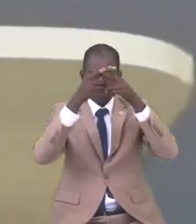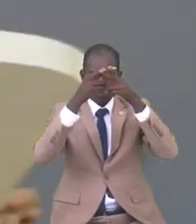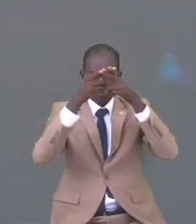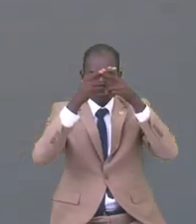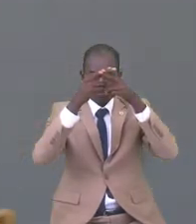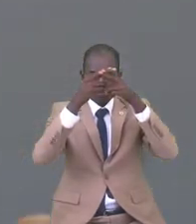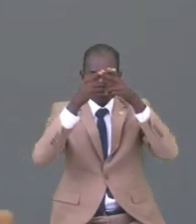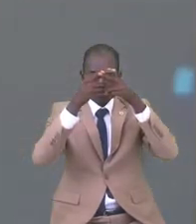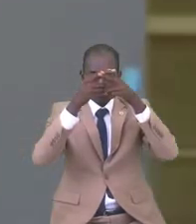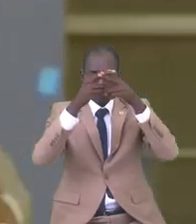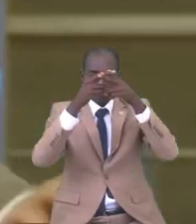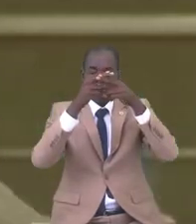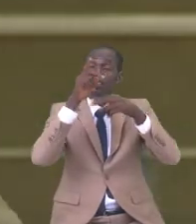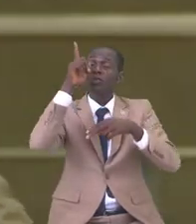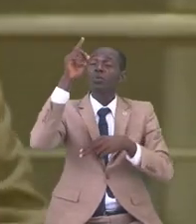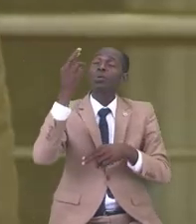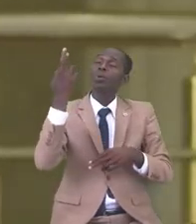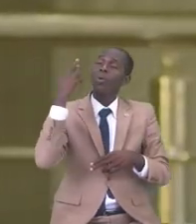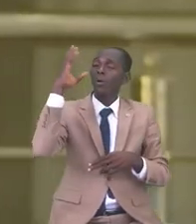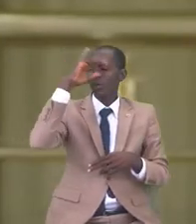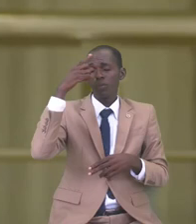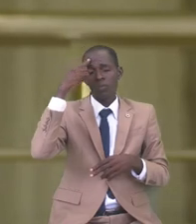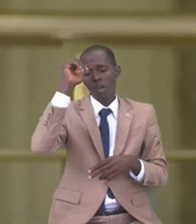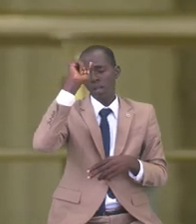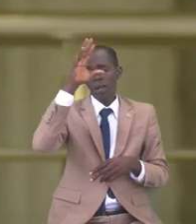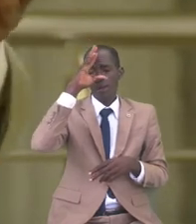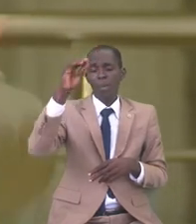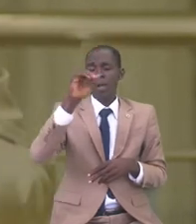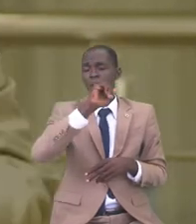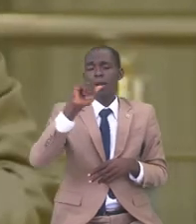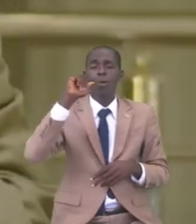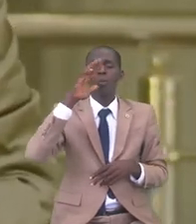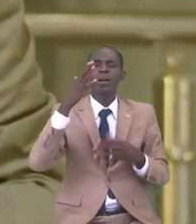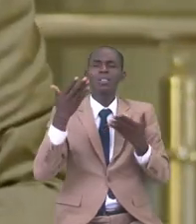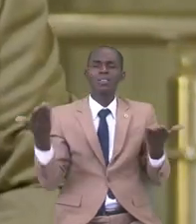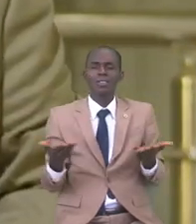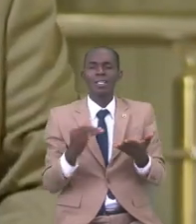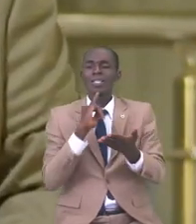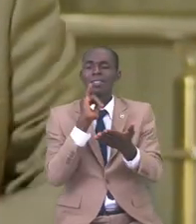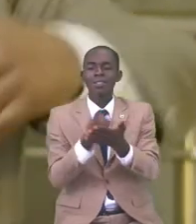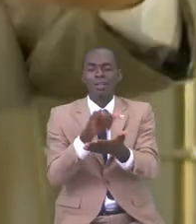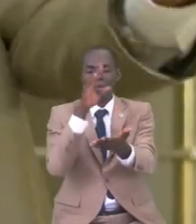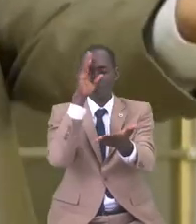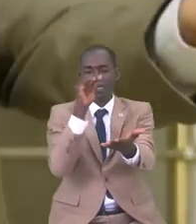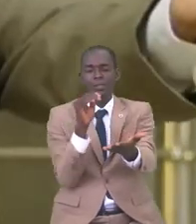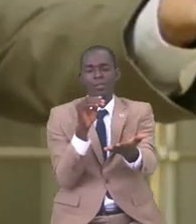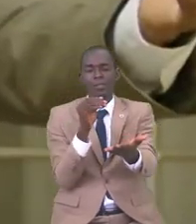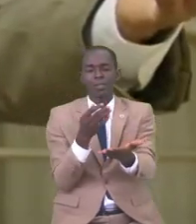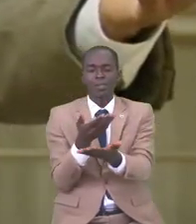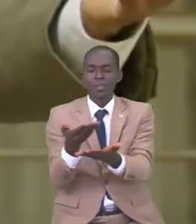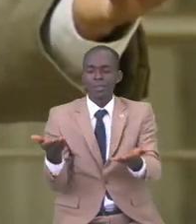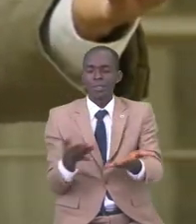you were looking for a man. You were looking for a woman. Now, here is a man. Here is